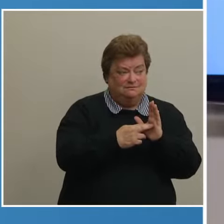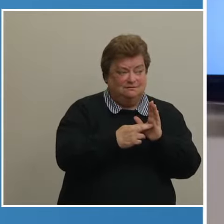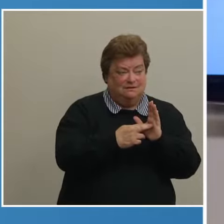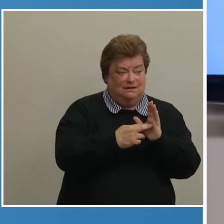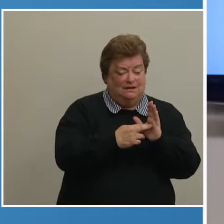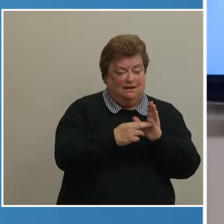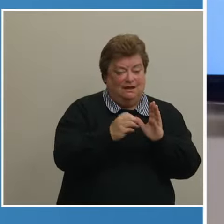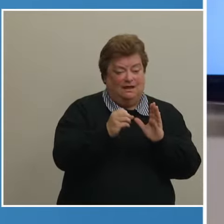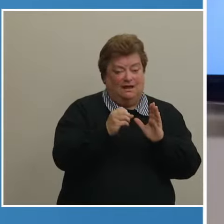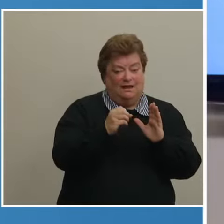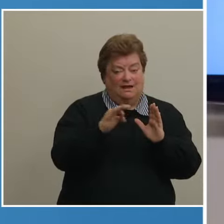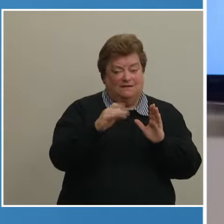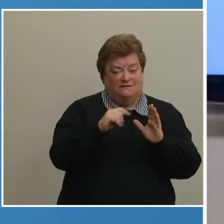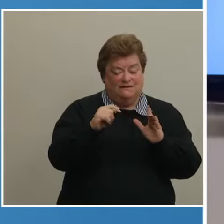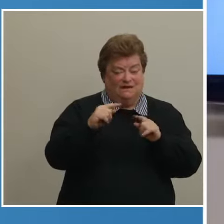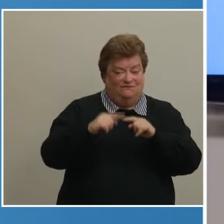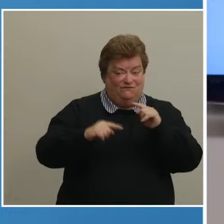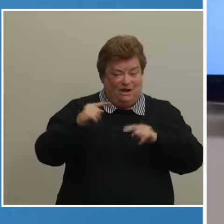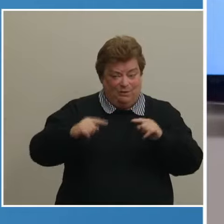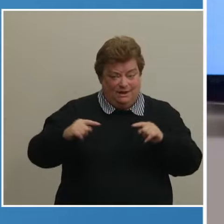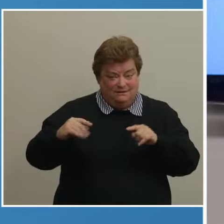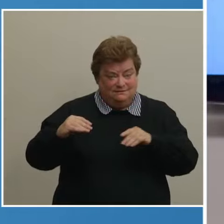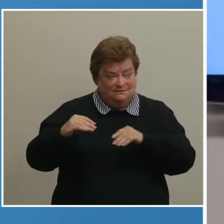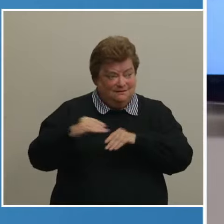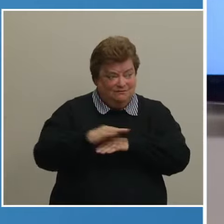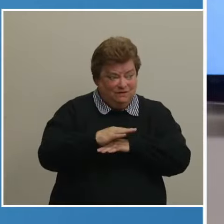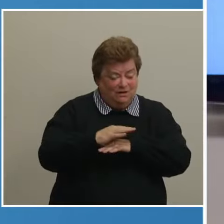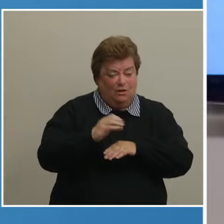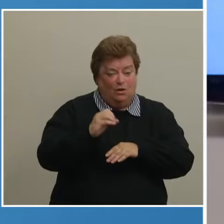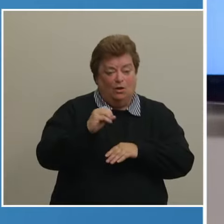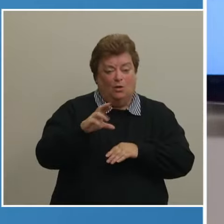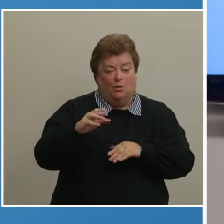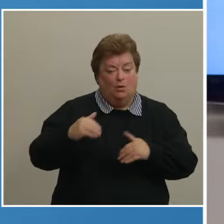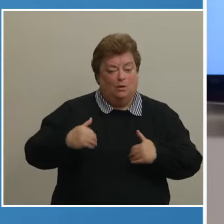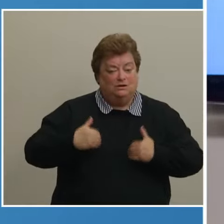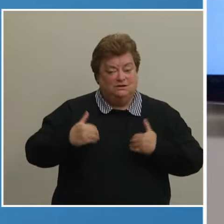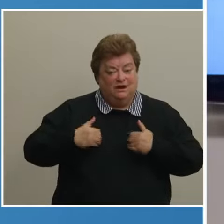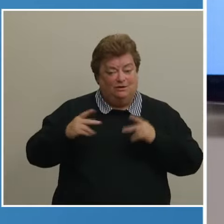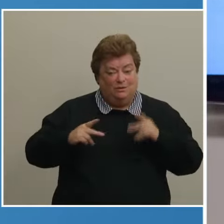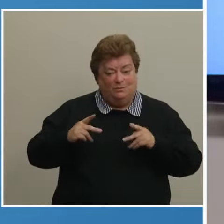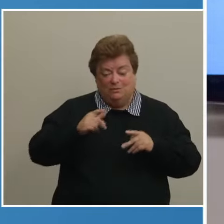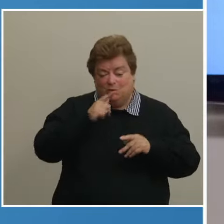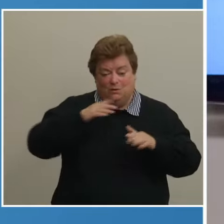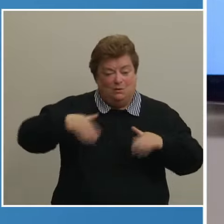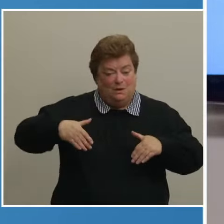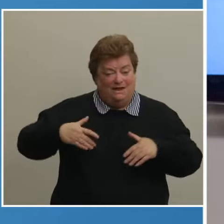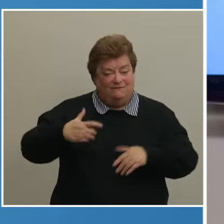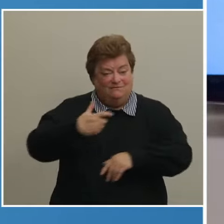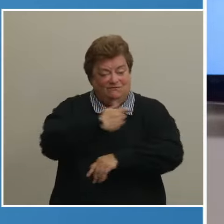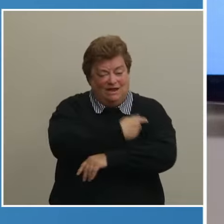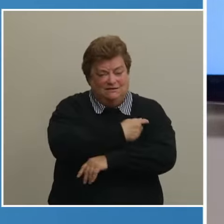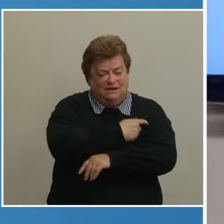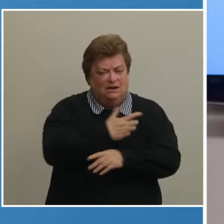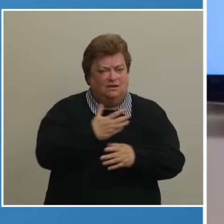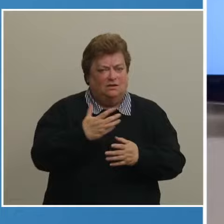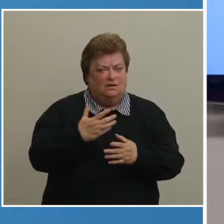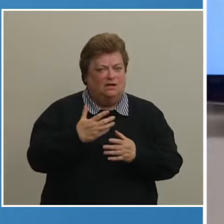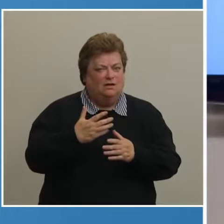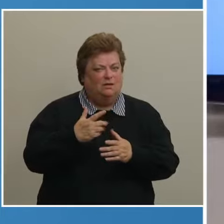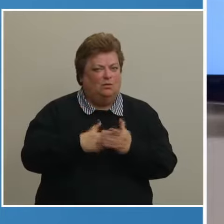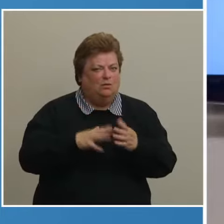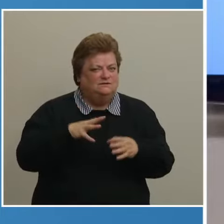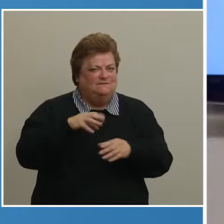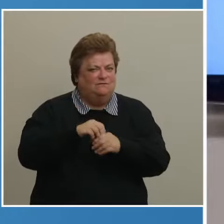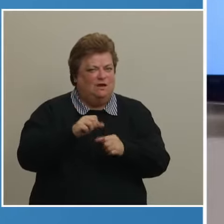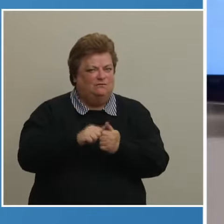the variants, or is it representative of younger people who haven't been able to get vaccinated yet, making up the majority of those